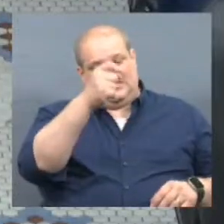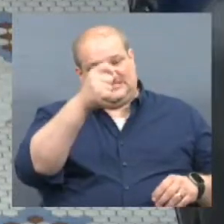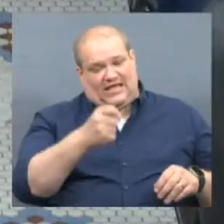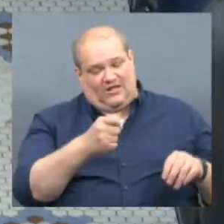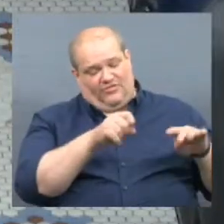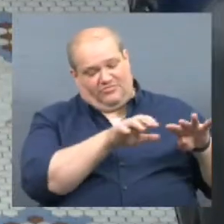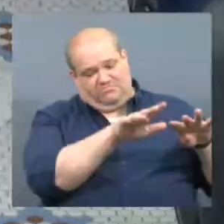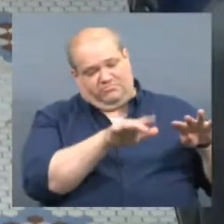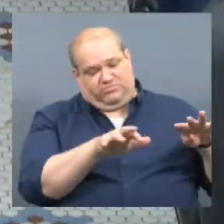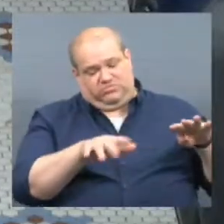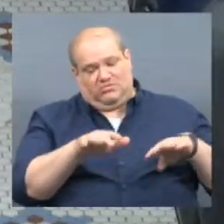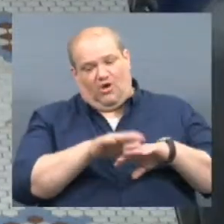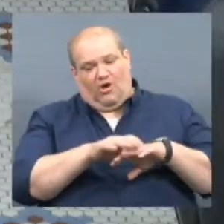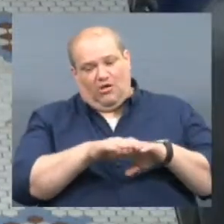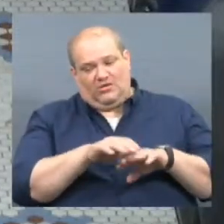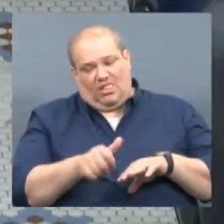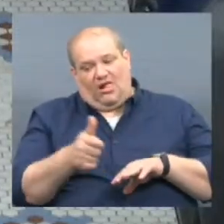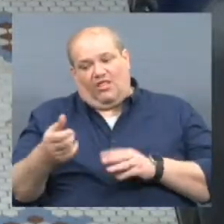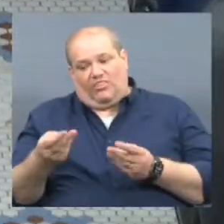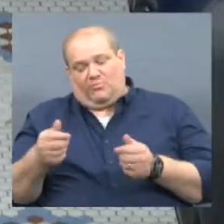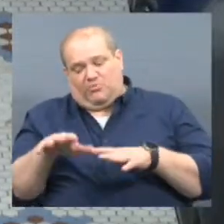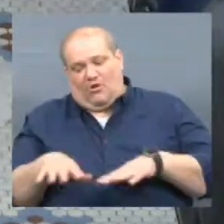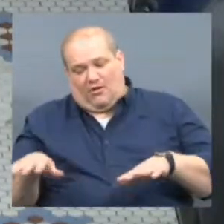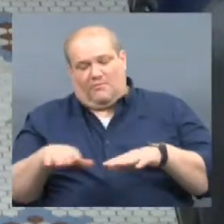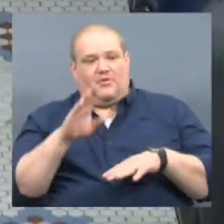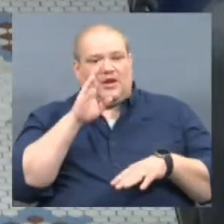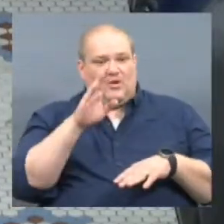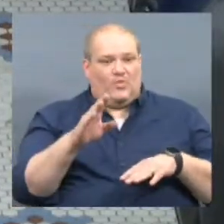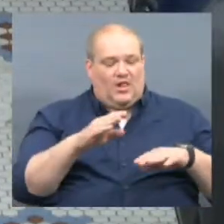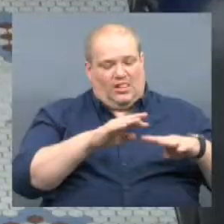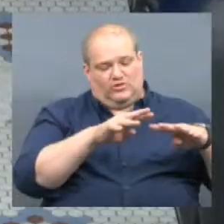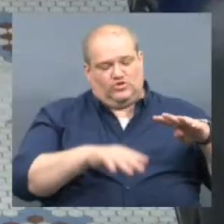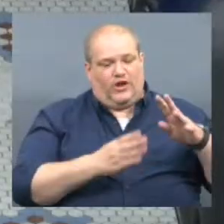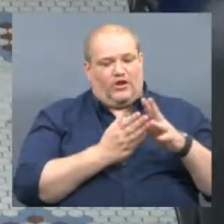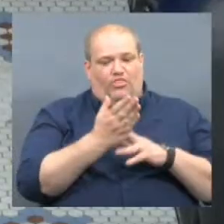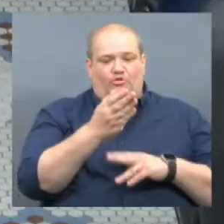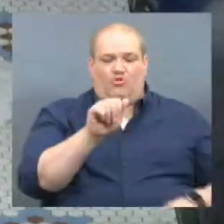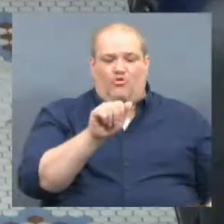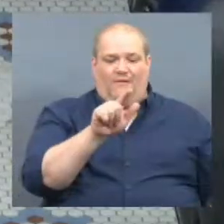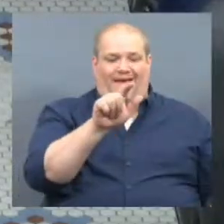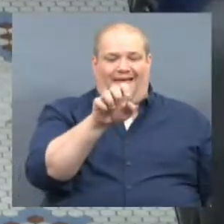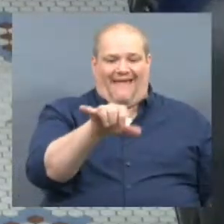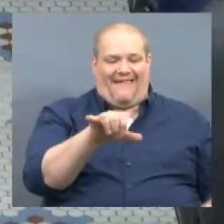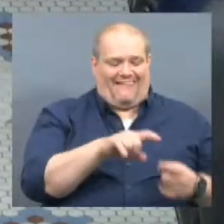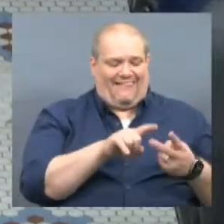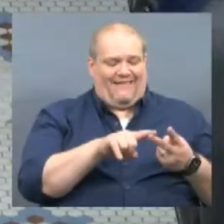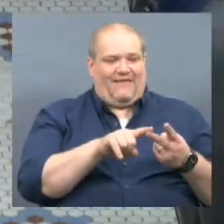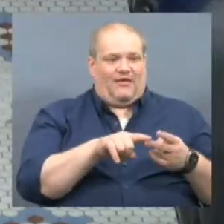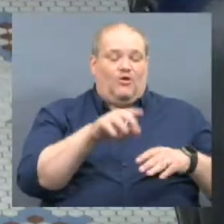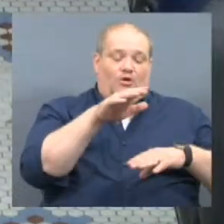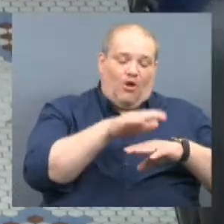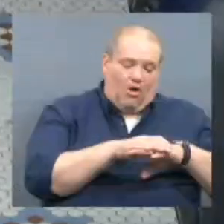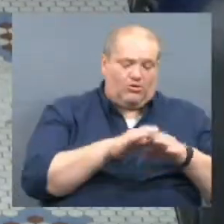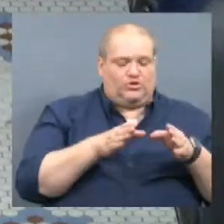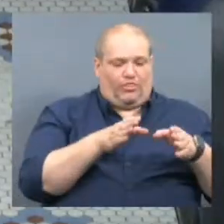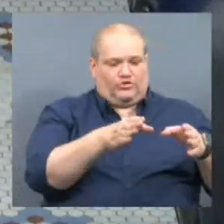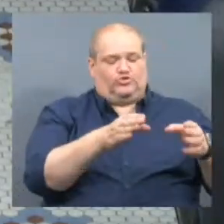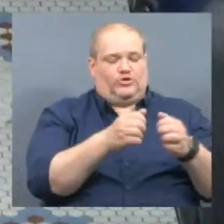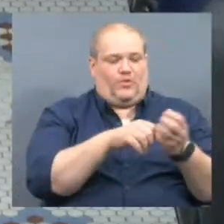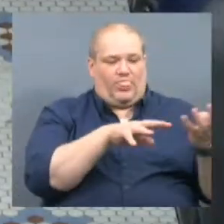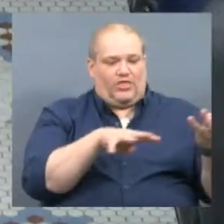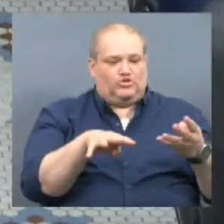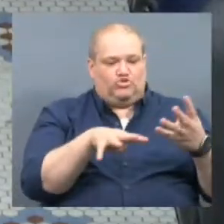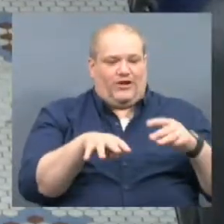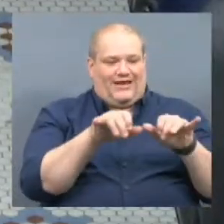and it goes onto the property, will be drained either through the alley or through and onto the street with a drainage